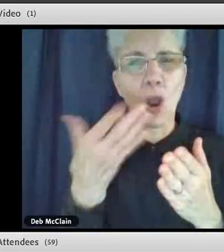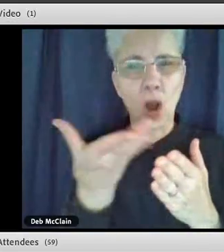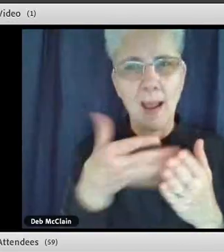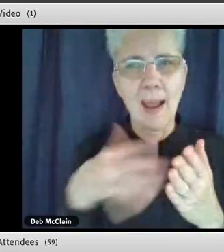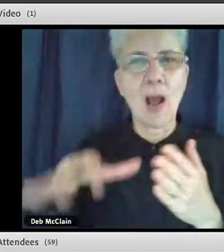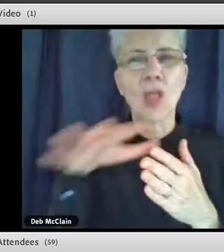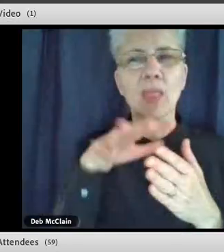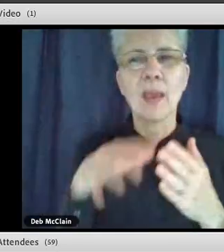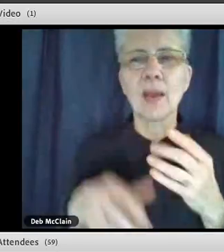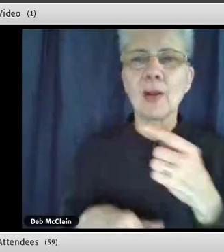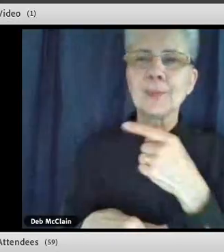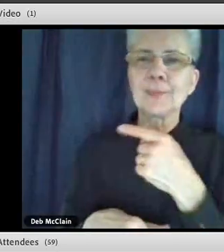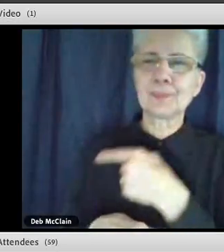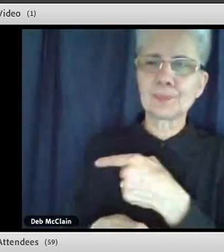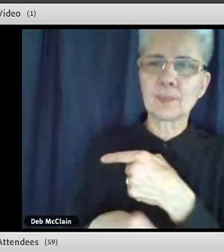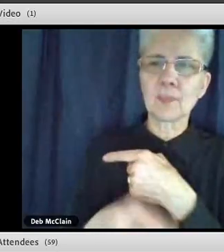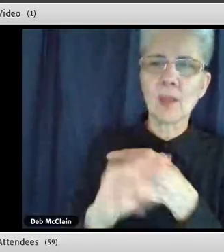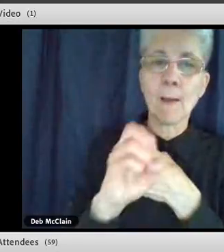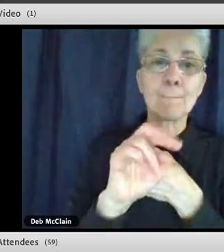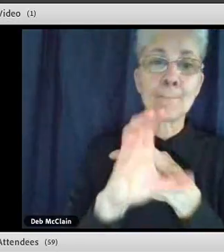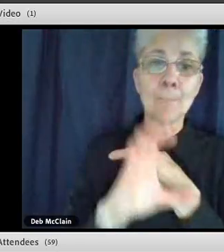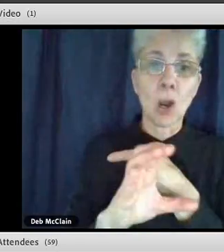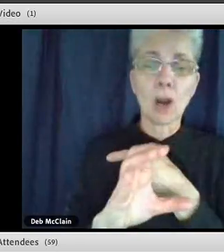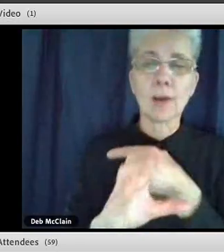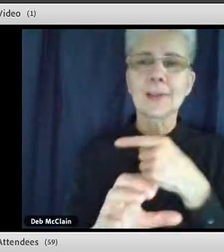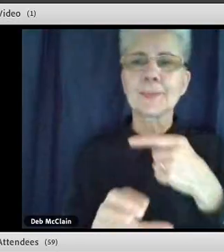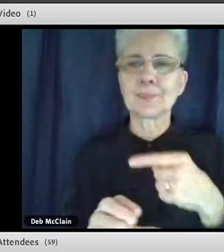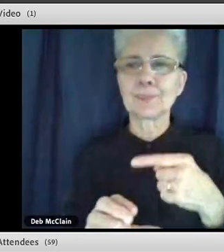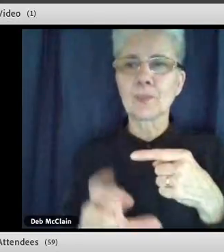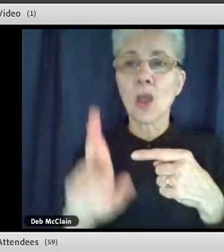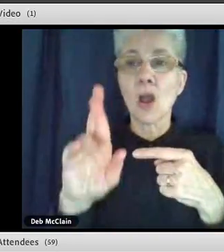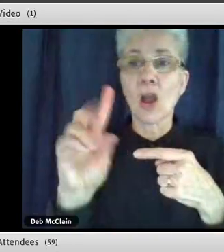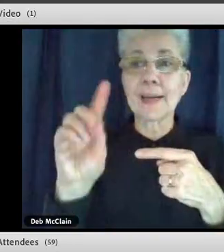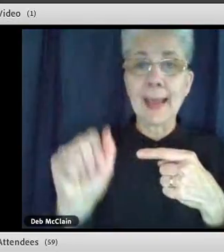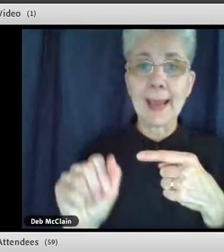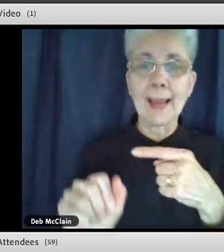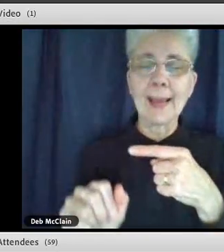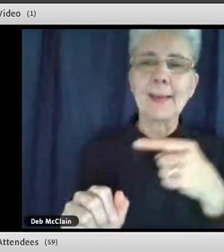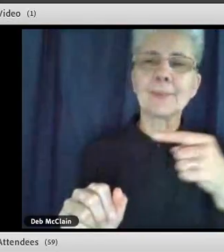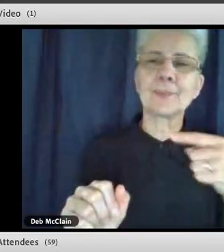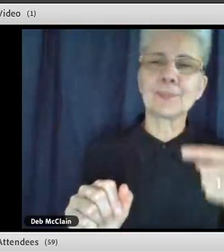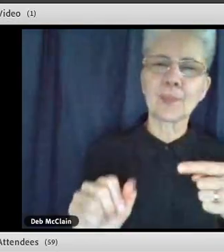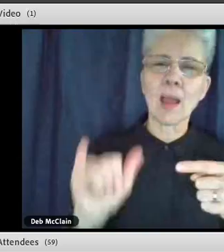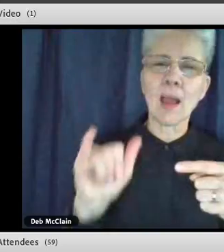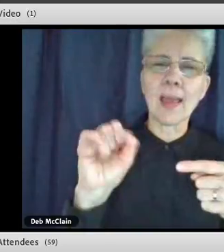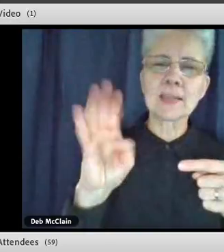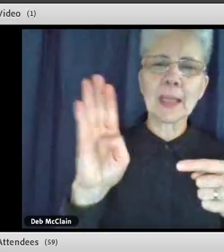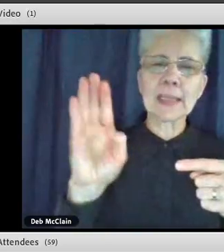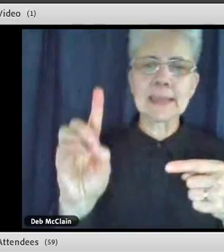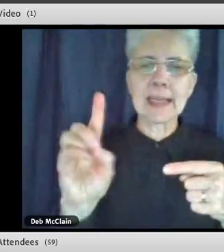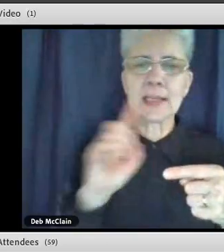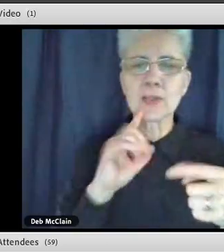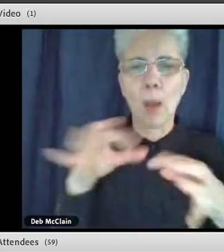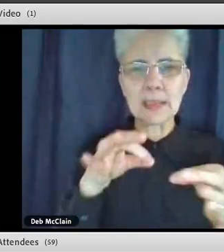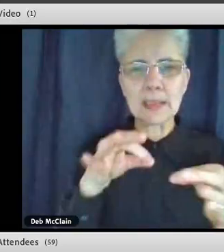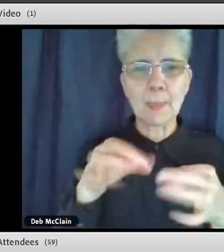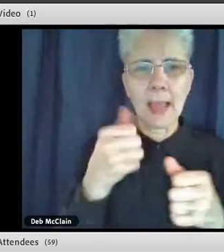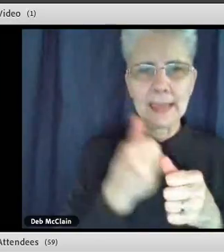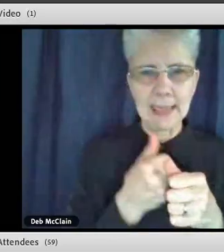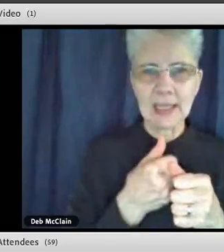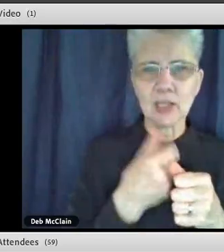MARC, RDA, and ISBD. Okay, so I'm going to go through each of these in turn and